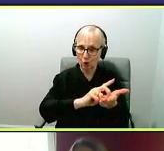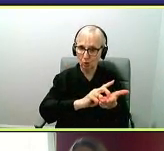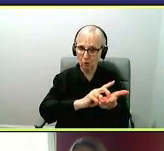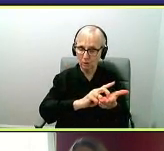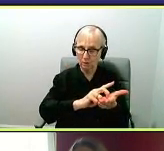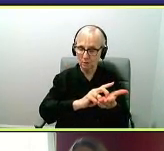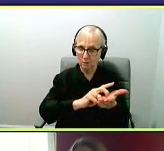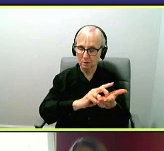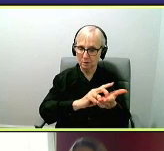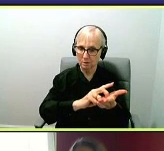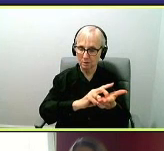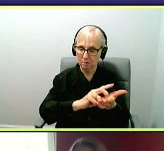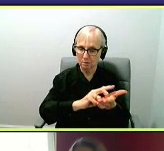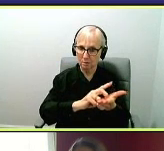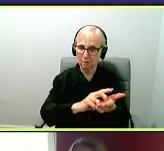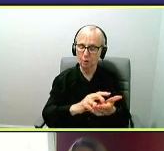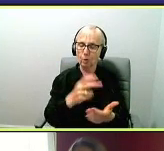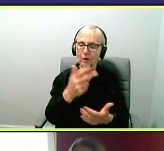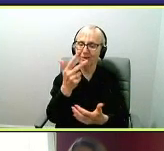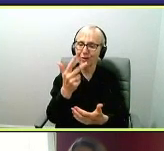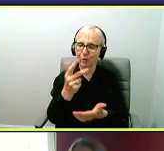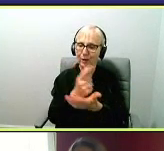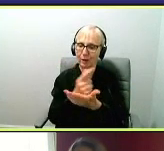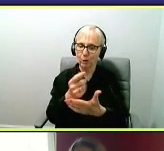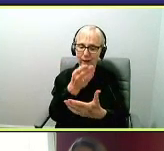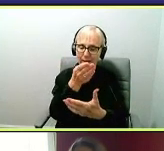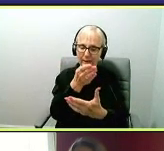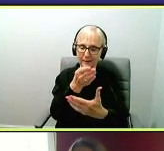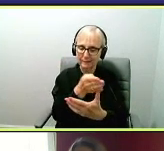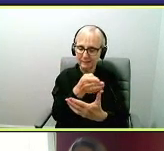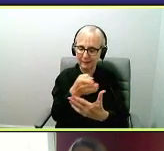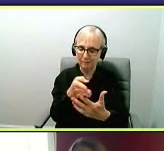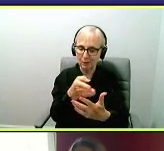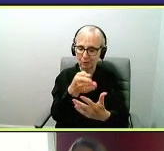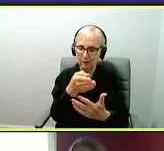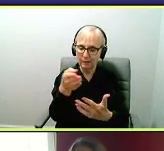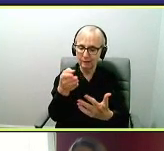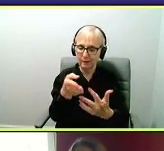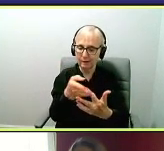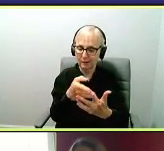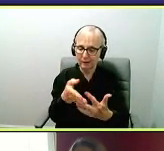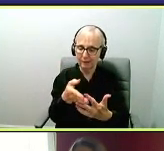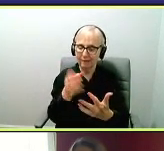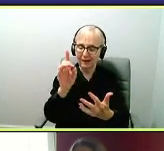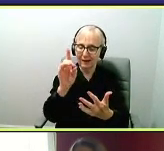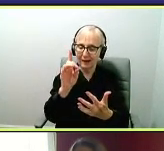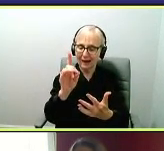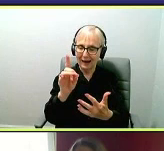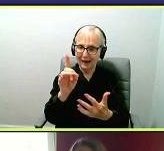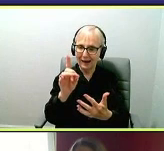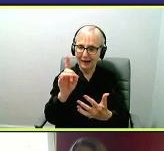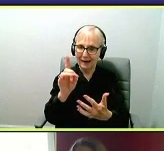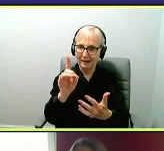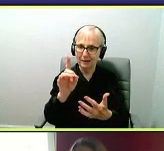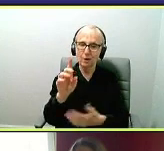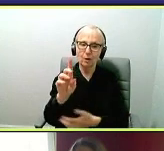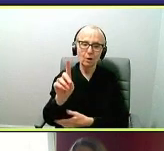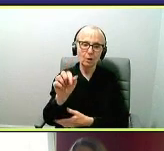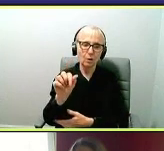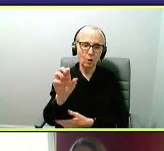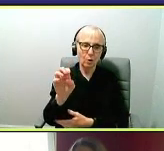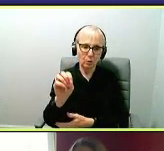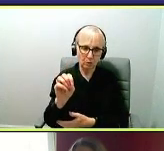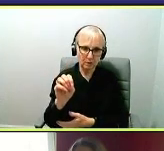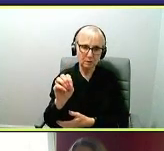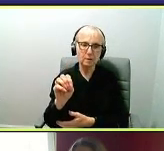with at least 3 weeks between the first two doses, and then 8 weeks between the last two doses. The